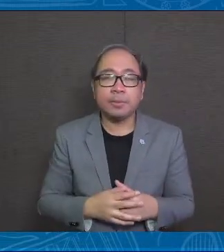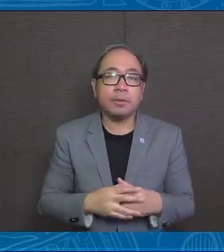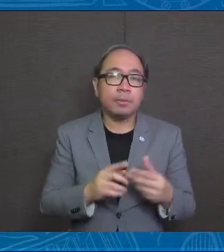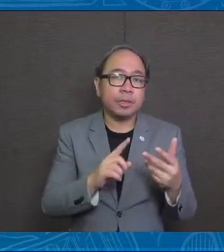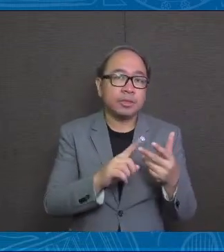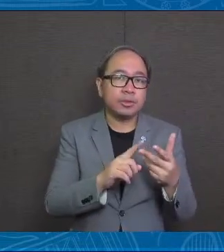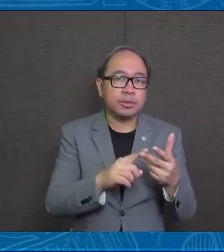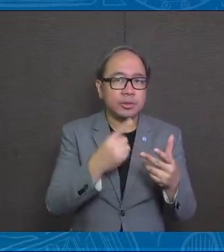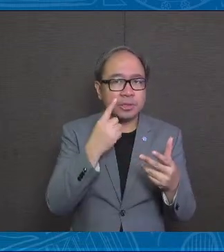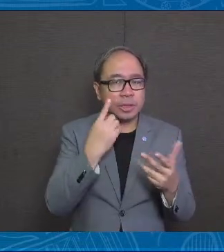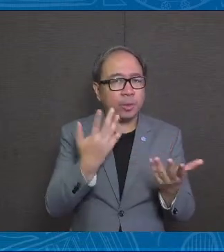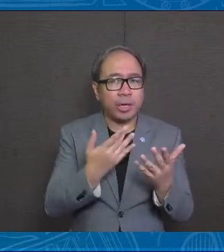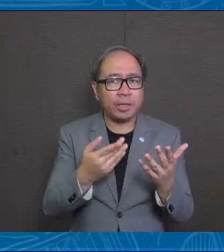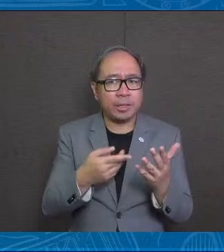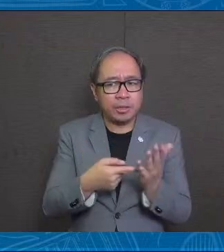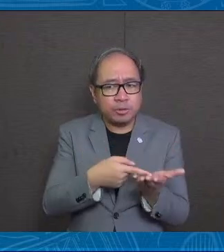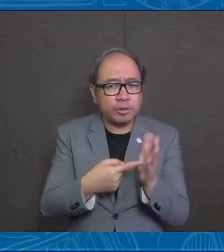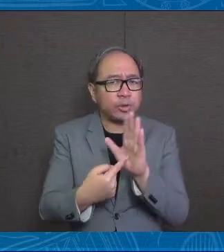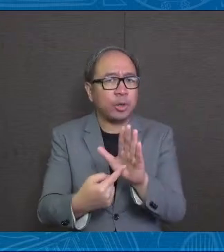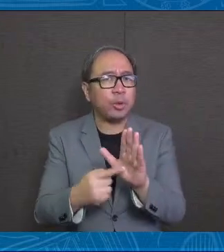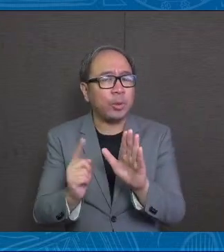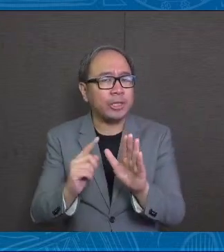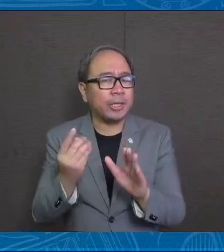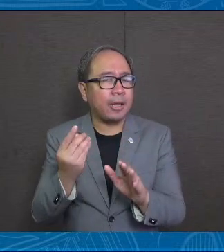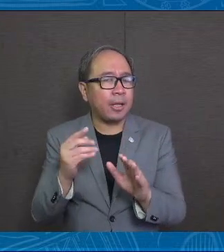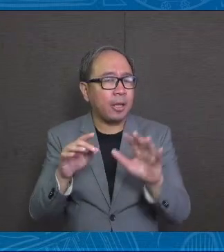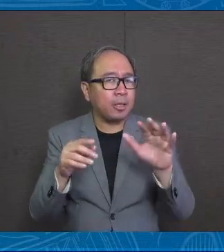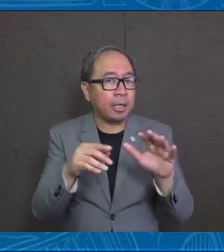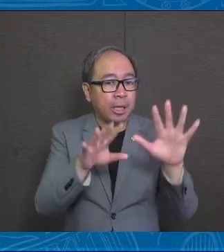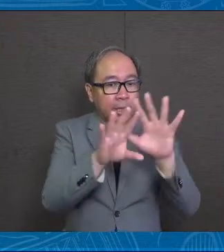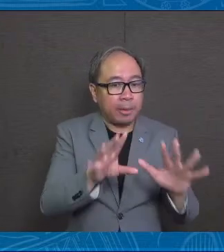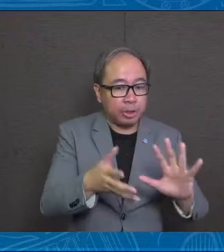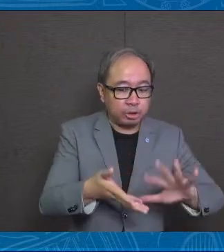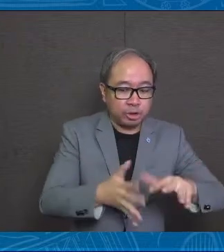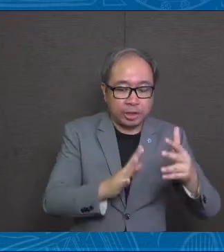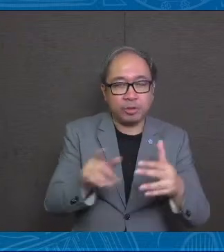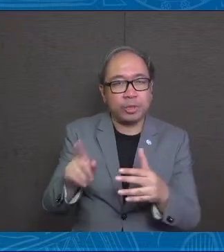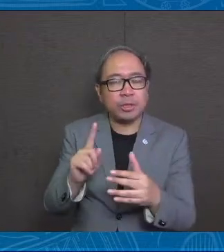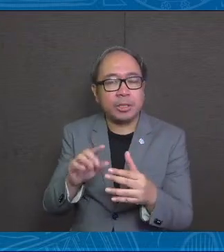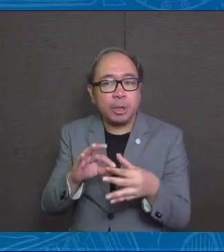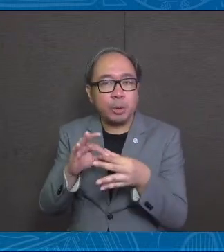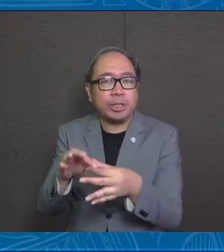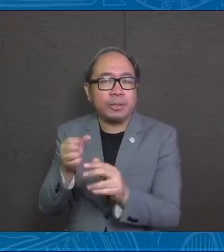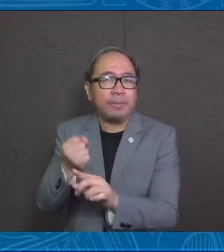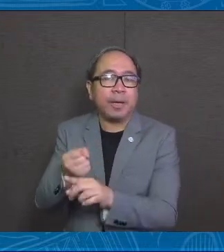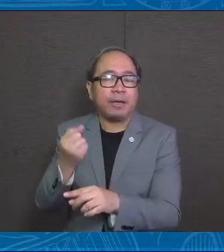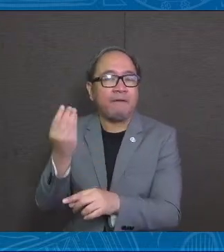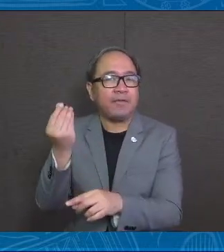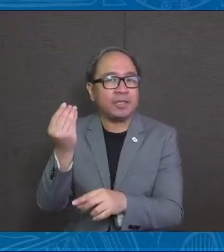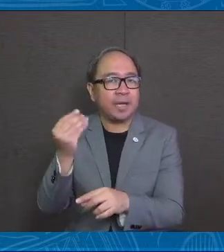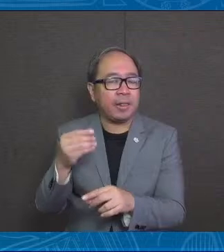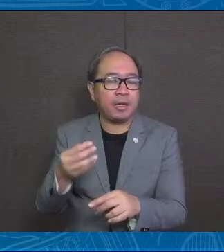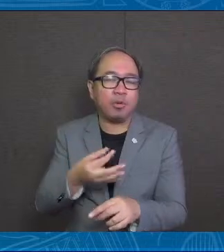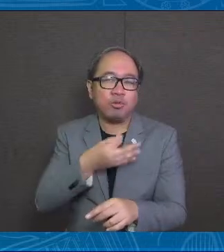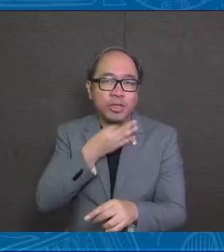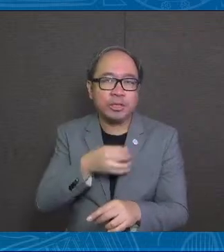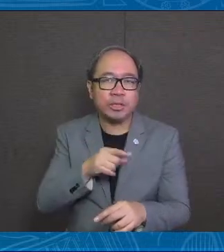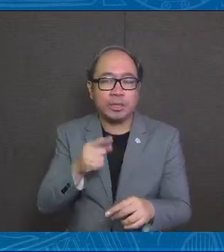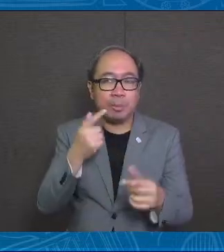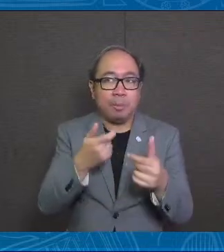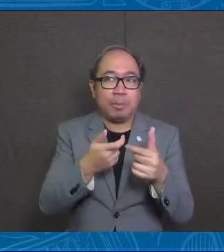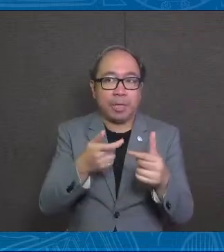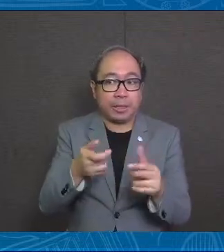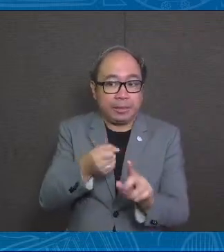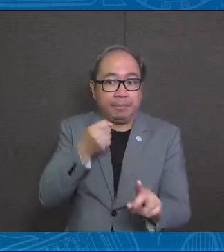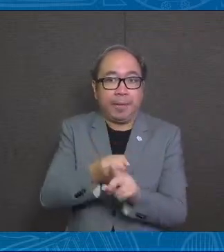climate disaster-related fiscal risks. Now, these macroeconomic shocks and the negative long-term economic consequences, right?